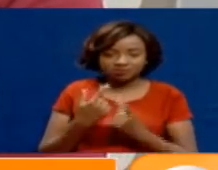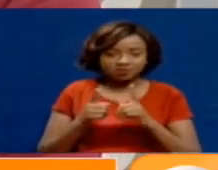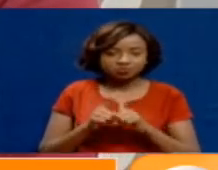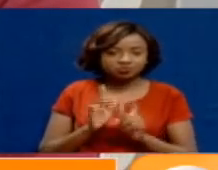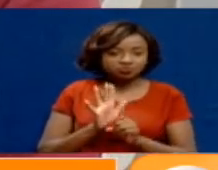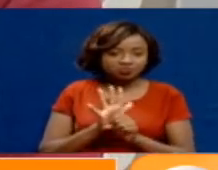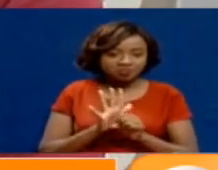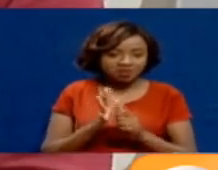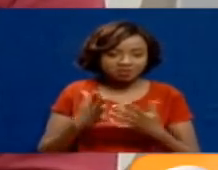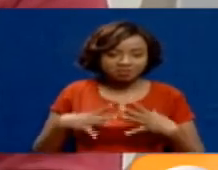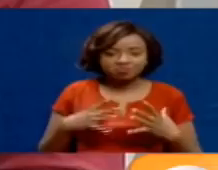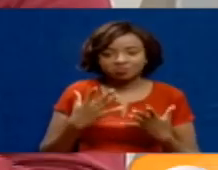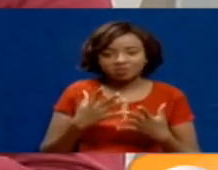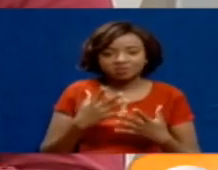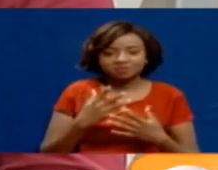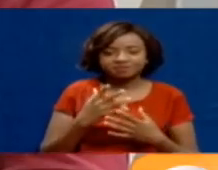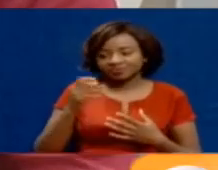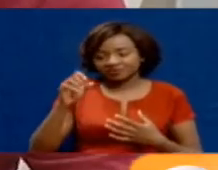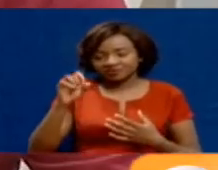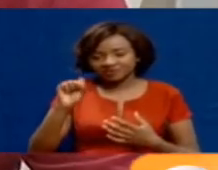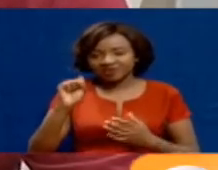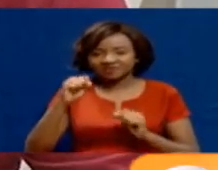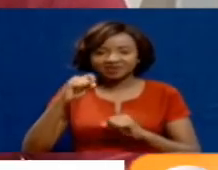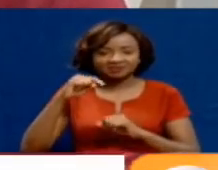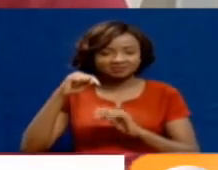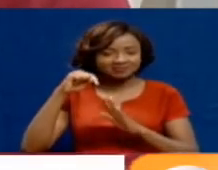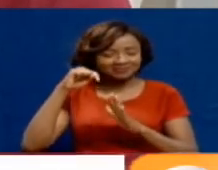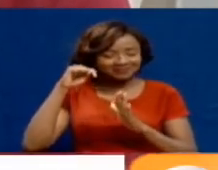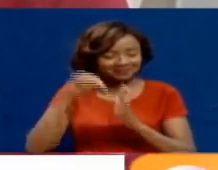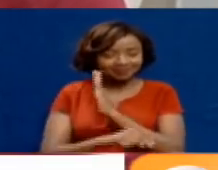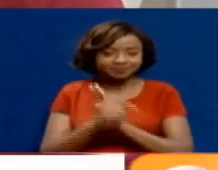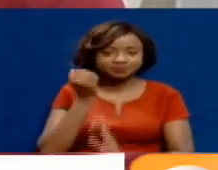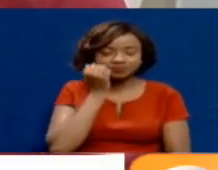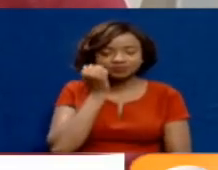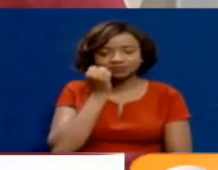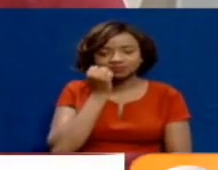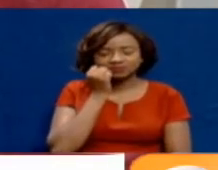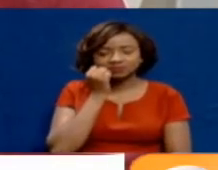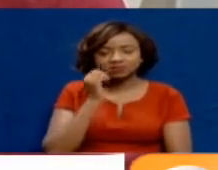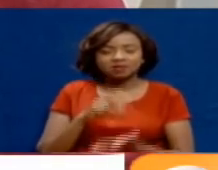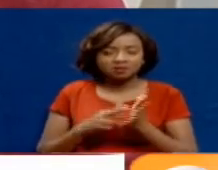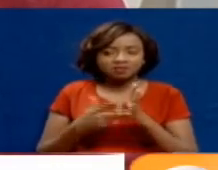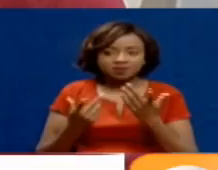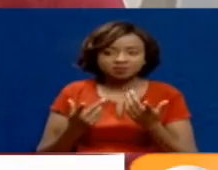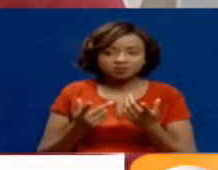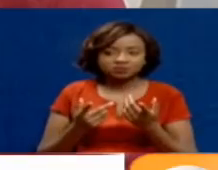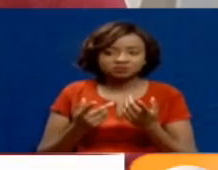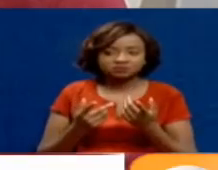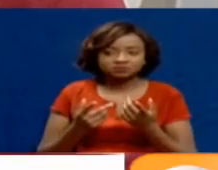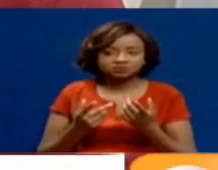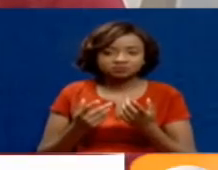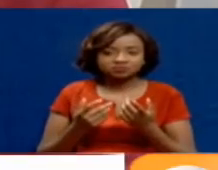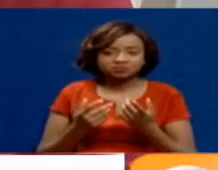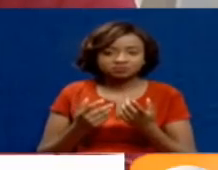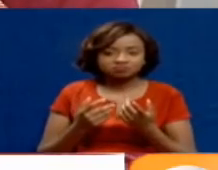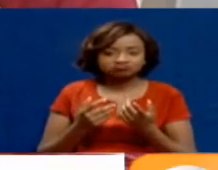20, maybe 5, will actually get to critical levels. Right. And the critical levels, I don't know how to say this simply, but there's something called